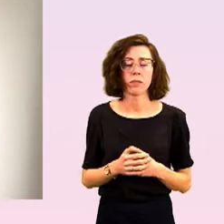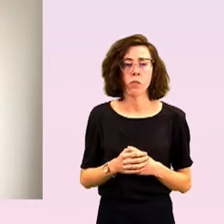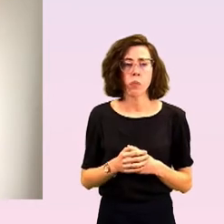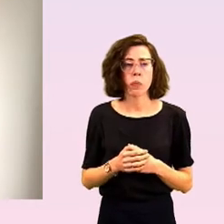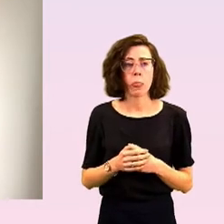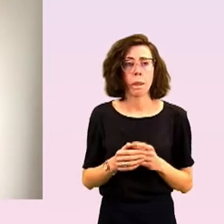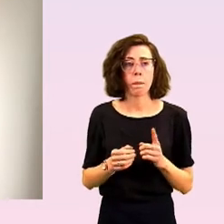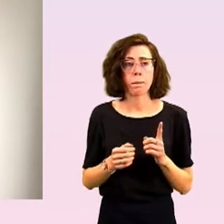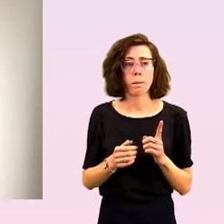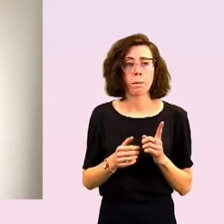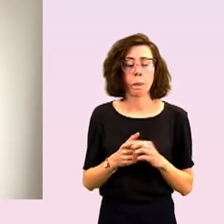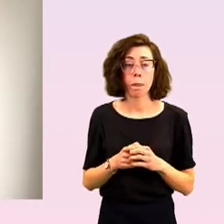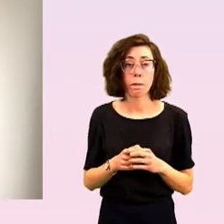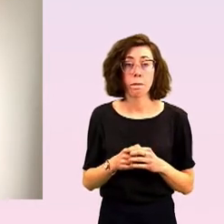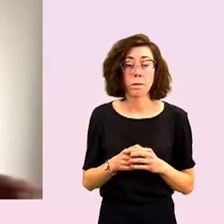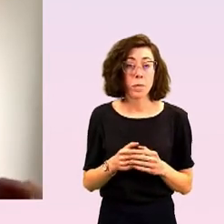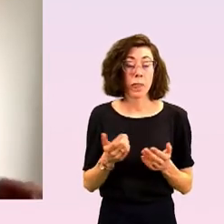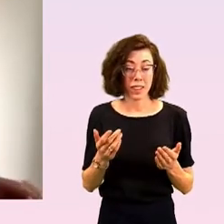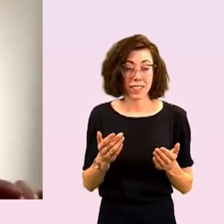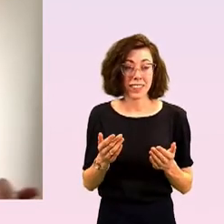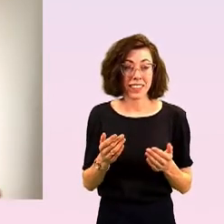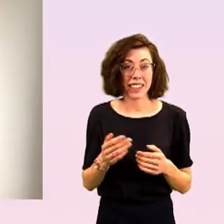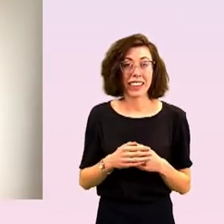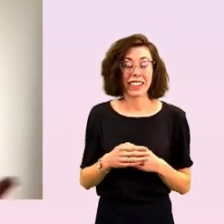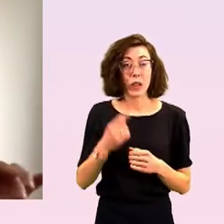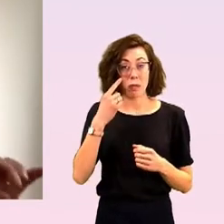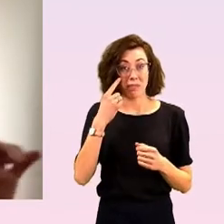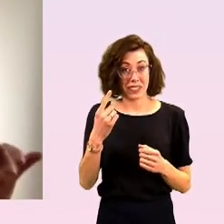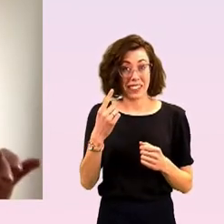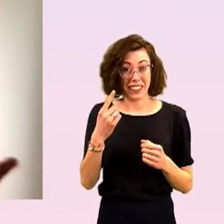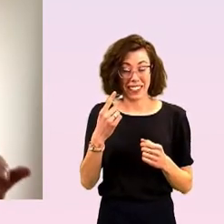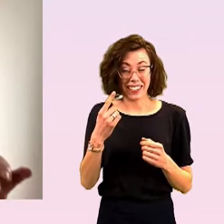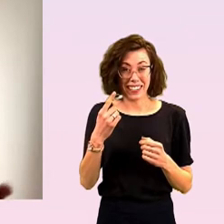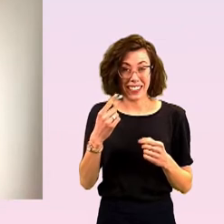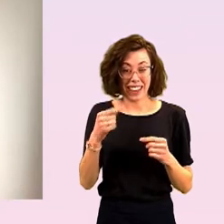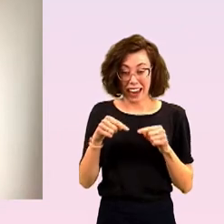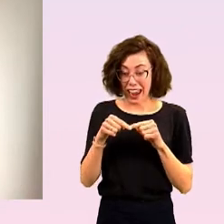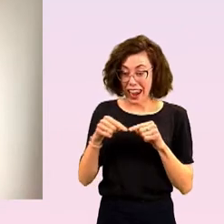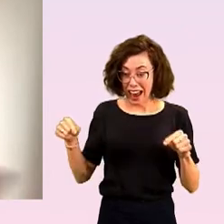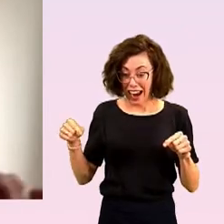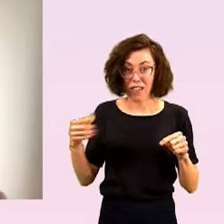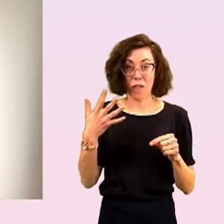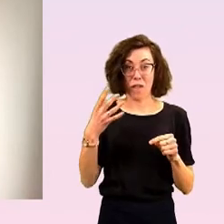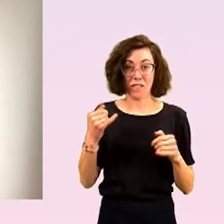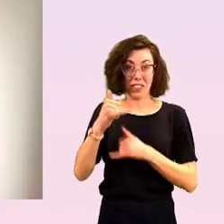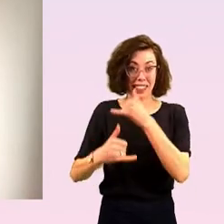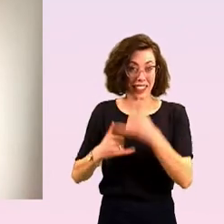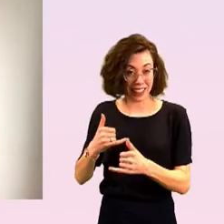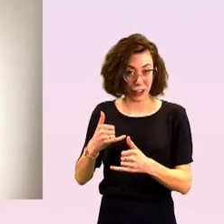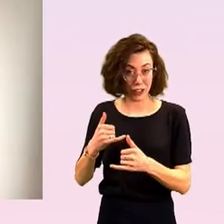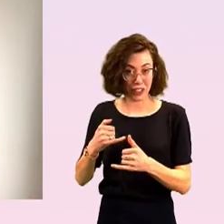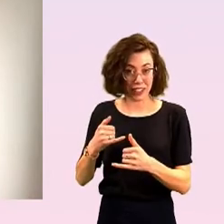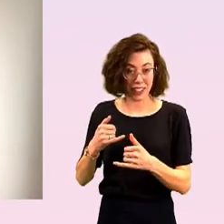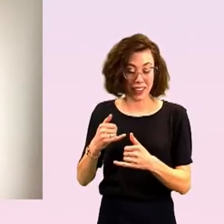Okay, I think there's we can draw a very direct line over the last almost 50 years now, a very direct line